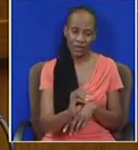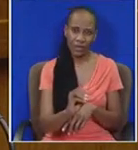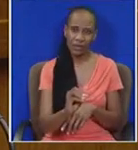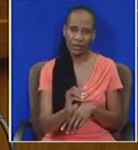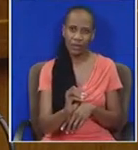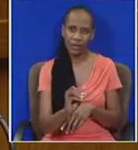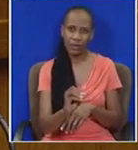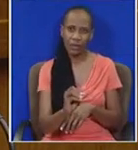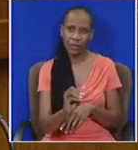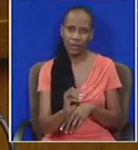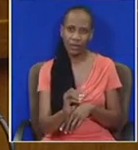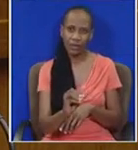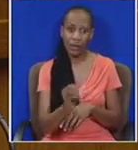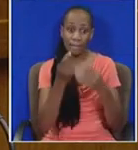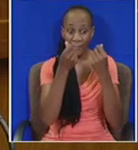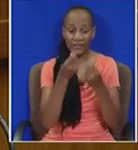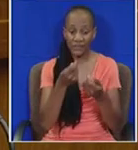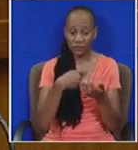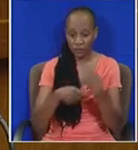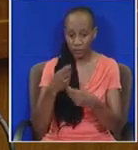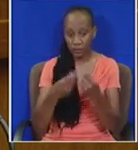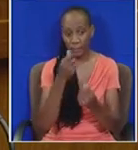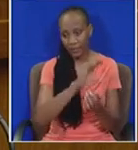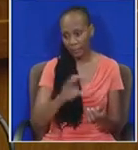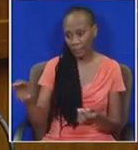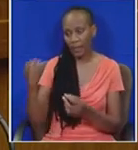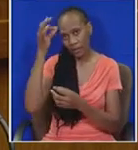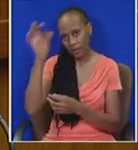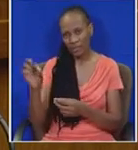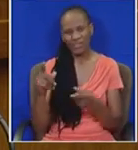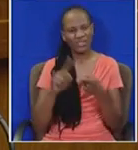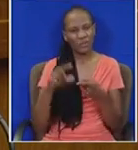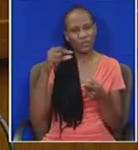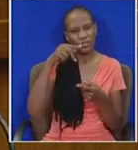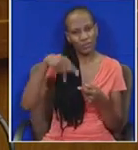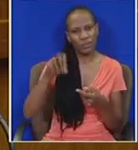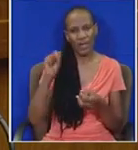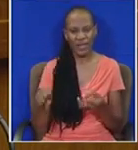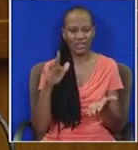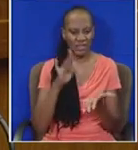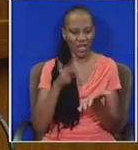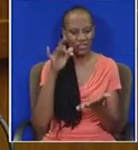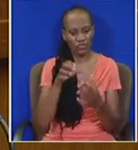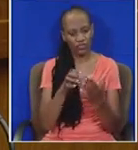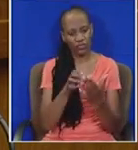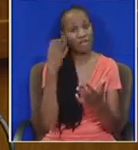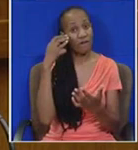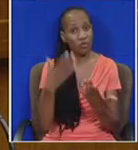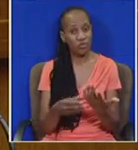vision on funding to the state. These include the internet, GPS, touchscreens, displays, and